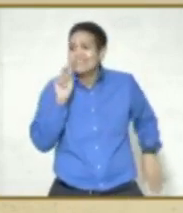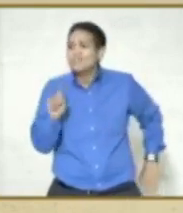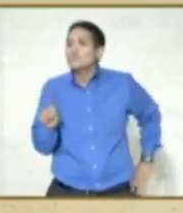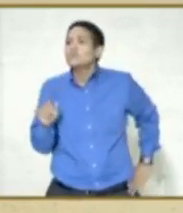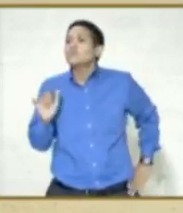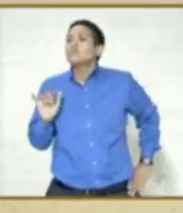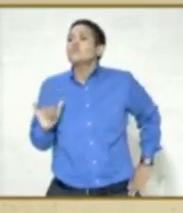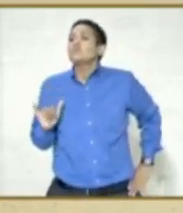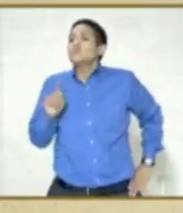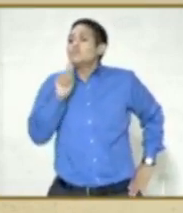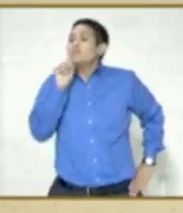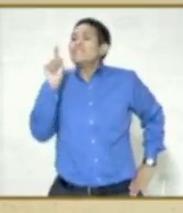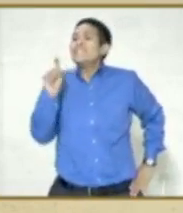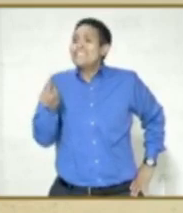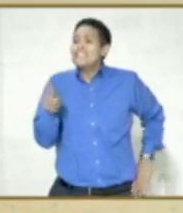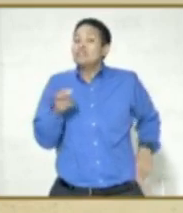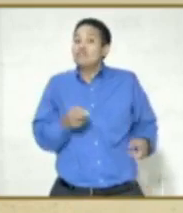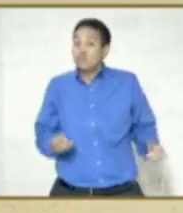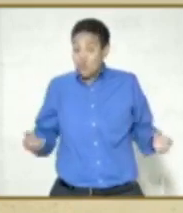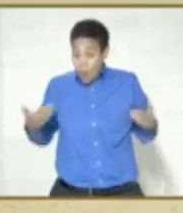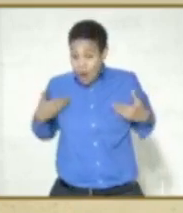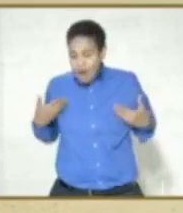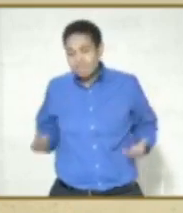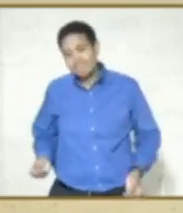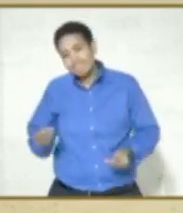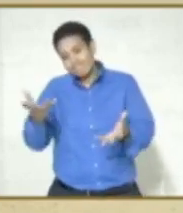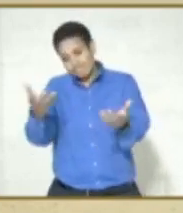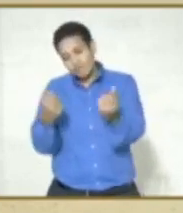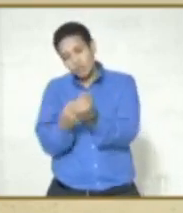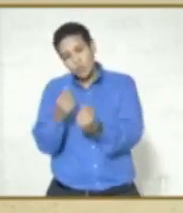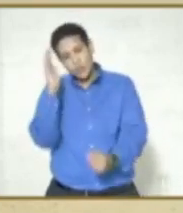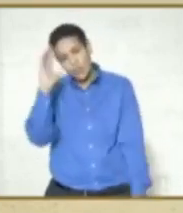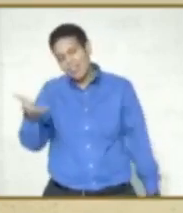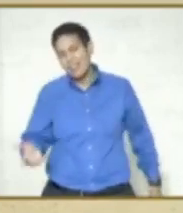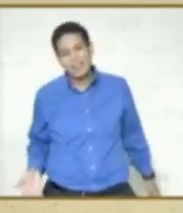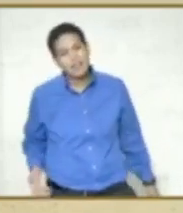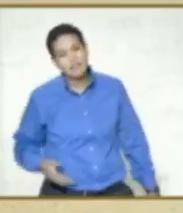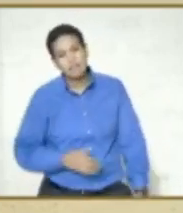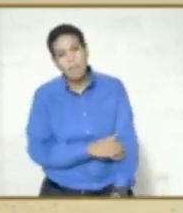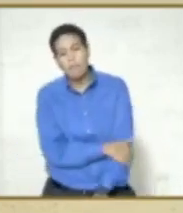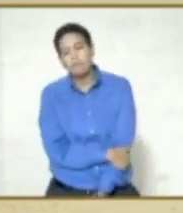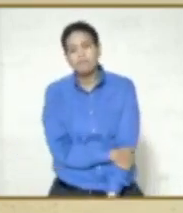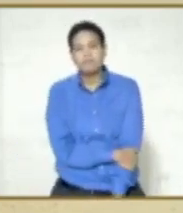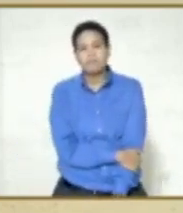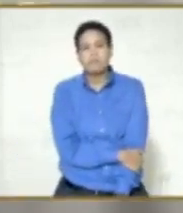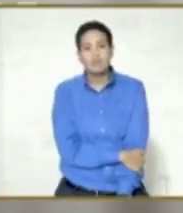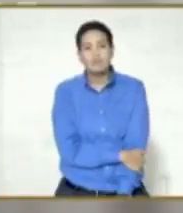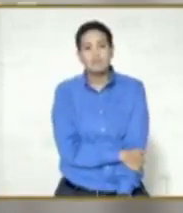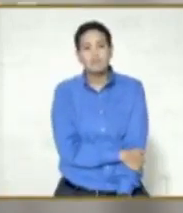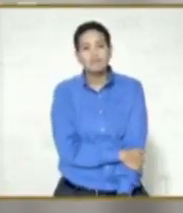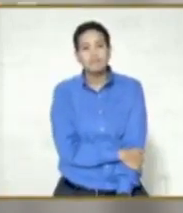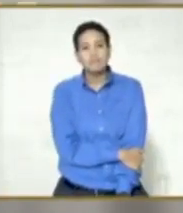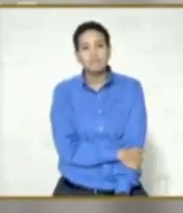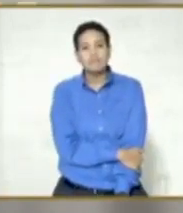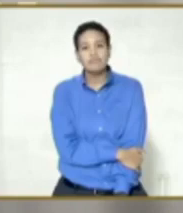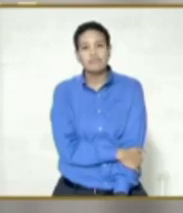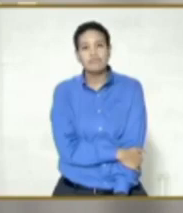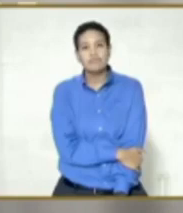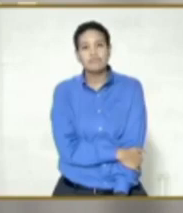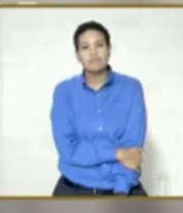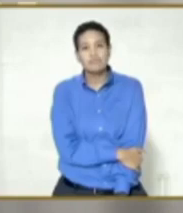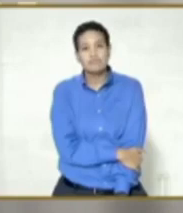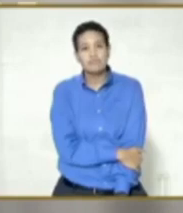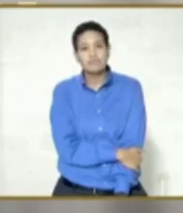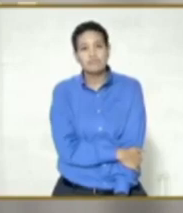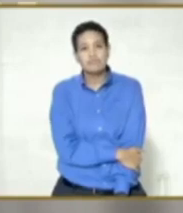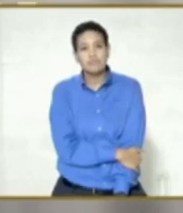resources are available, persons will get the assistance that they need through Poor Relief. Thank you. Another question coming from St. Elizabeth.